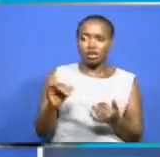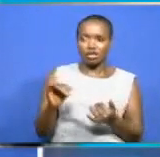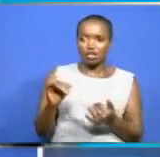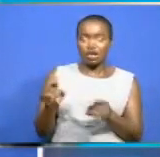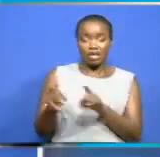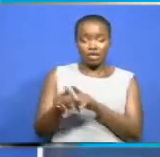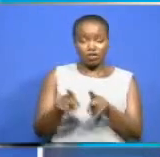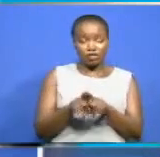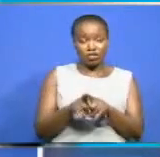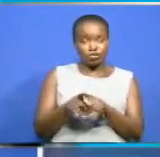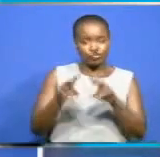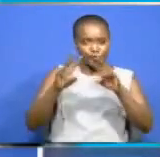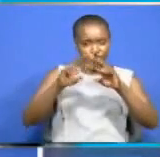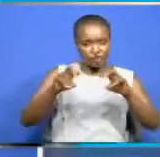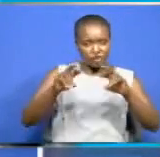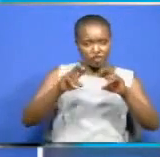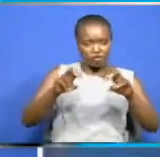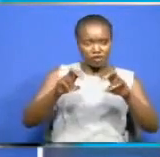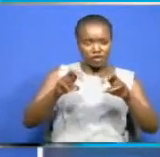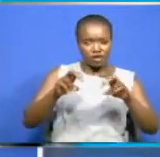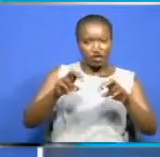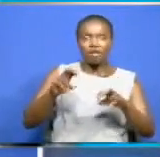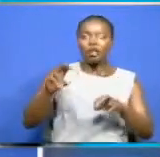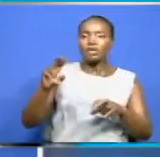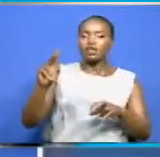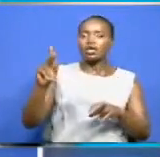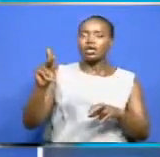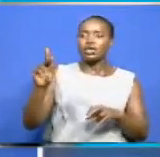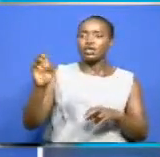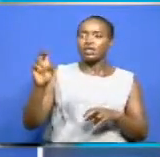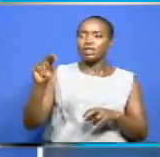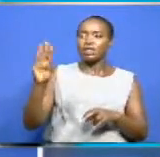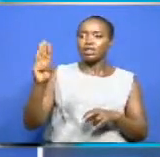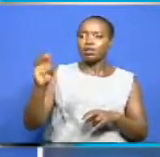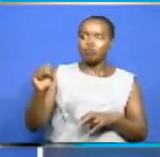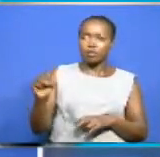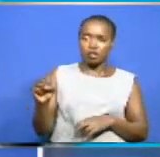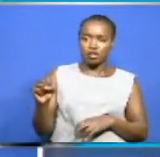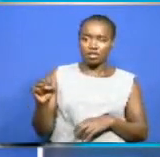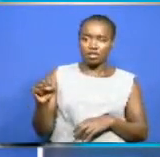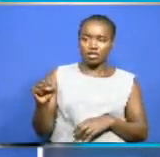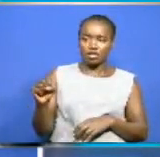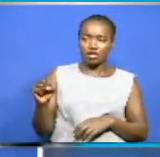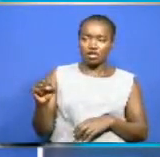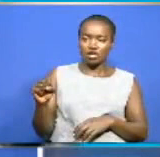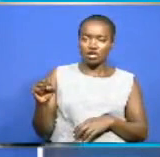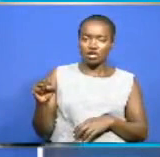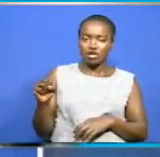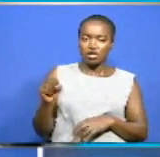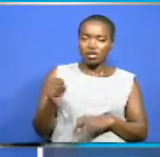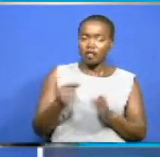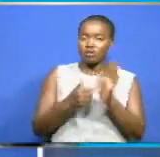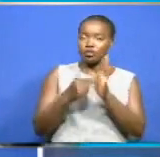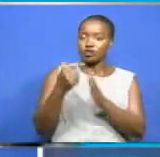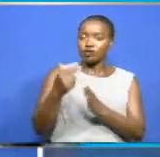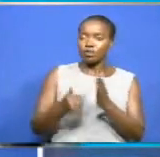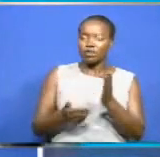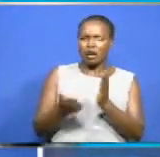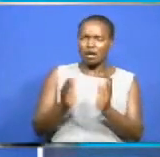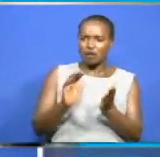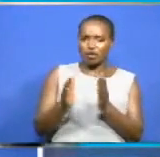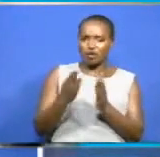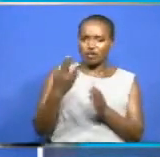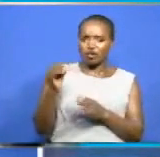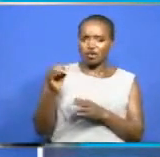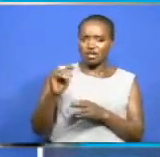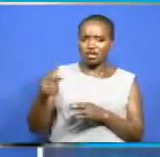to a survey by the Kenya National Bureau of Statistics, which was released early this year, it indicates that approximately